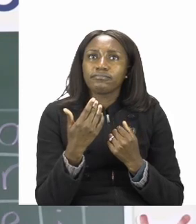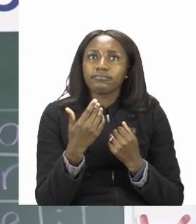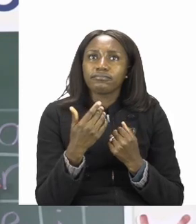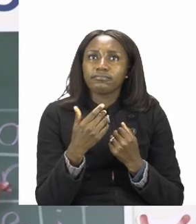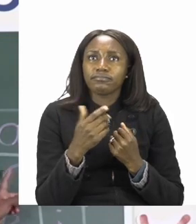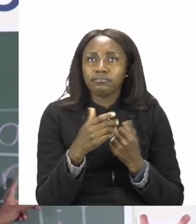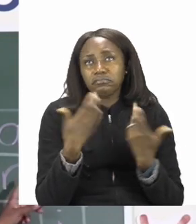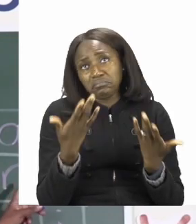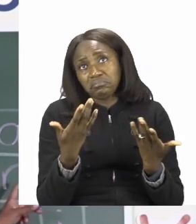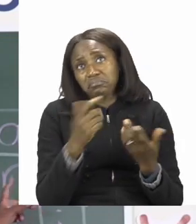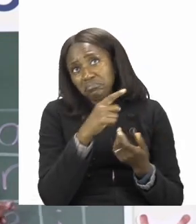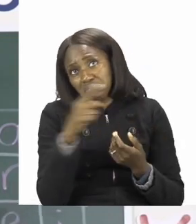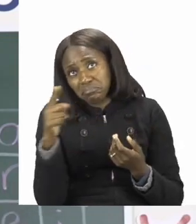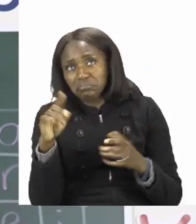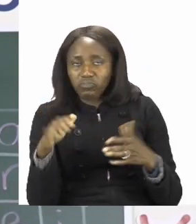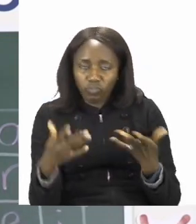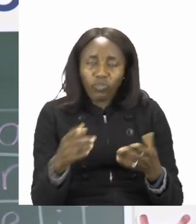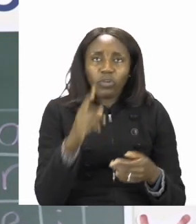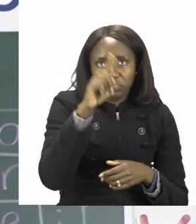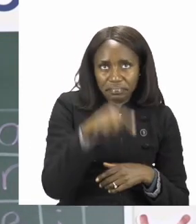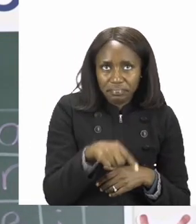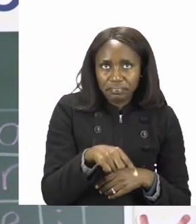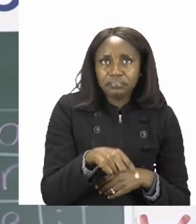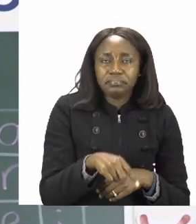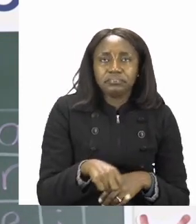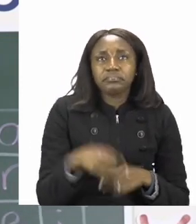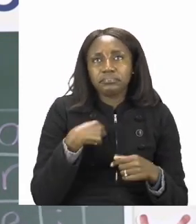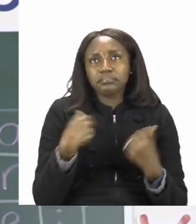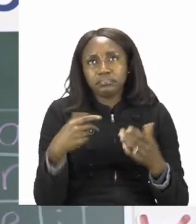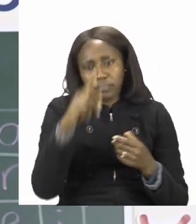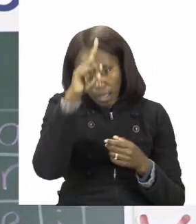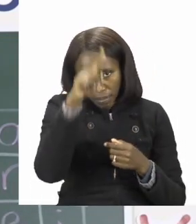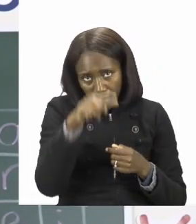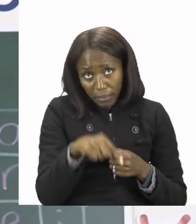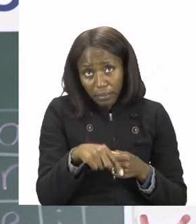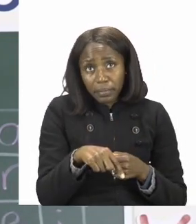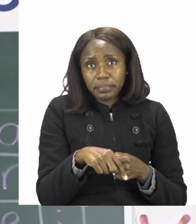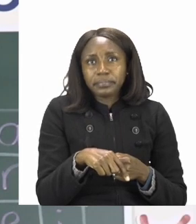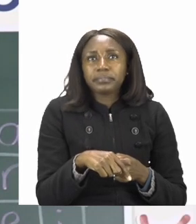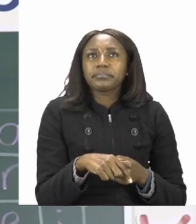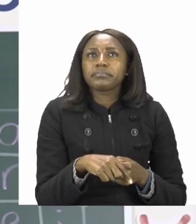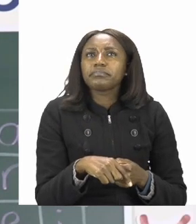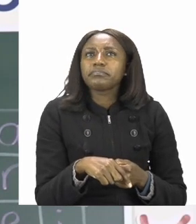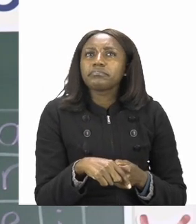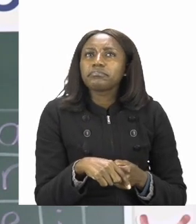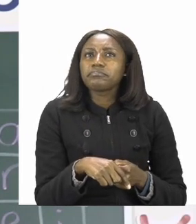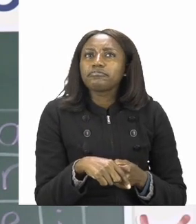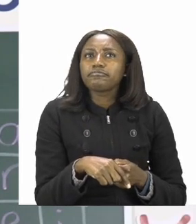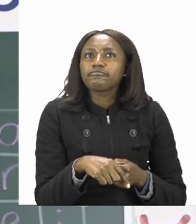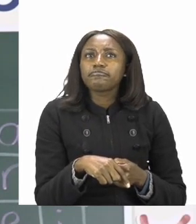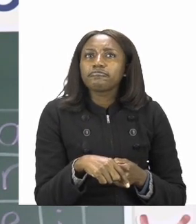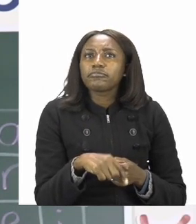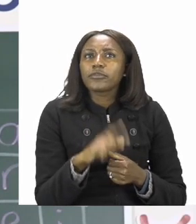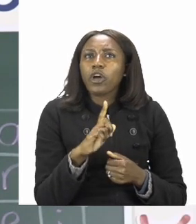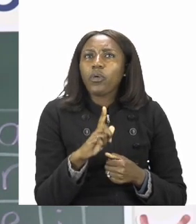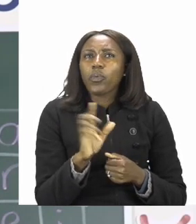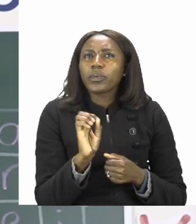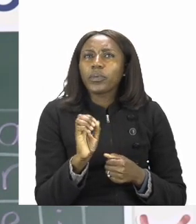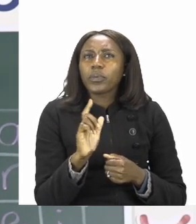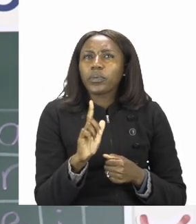either start by going across or looking down. There is no L here or